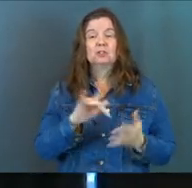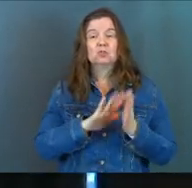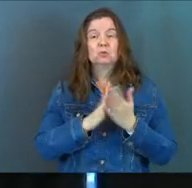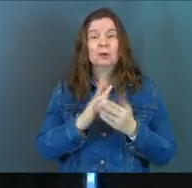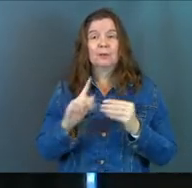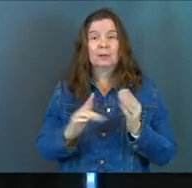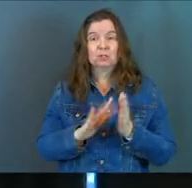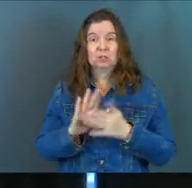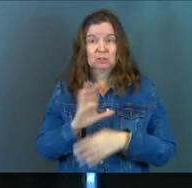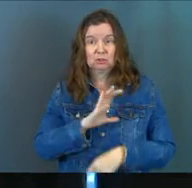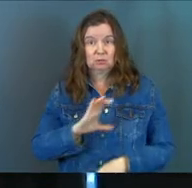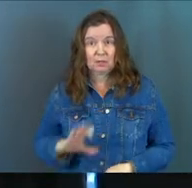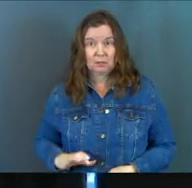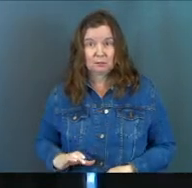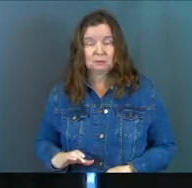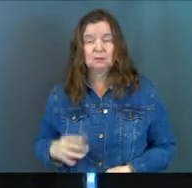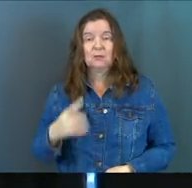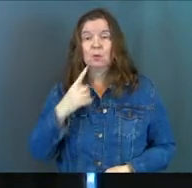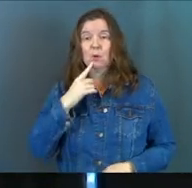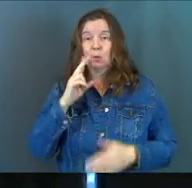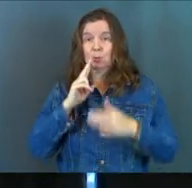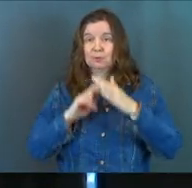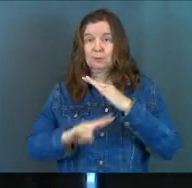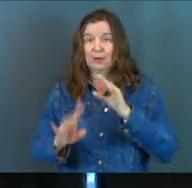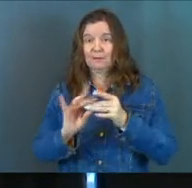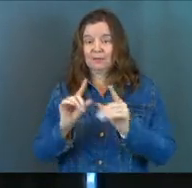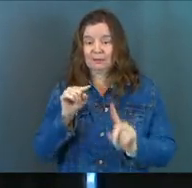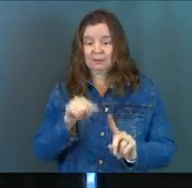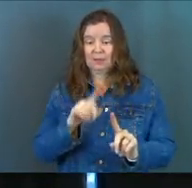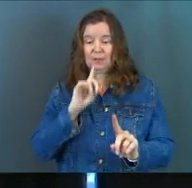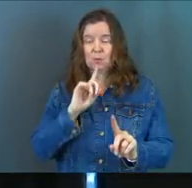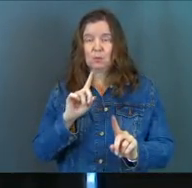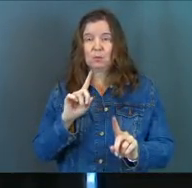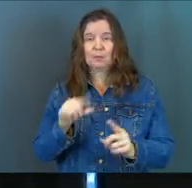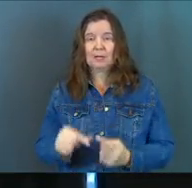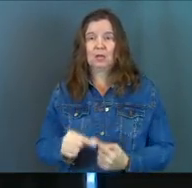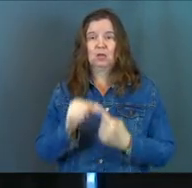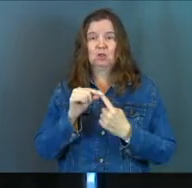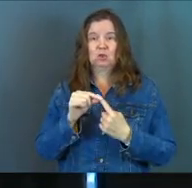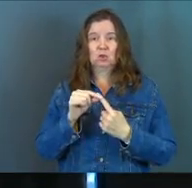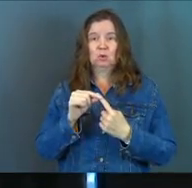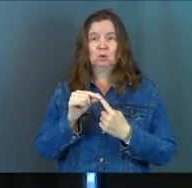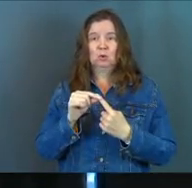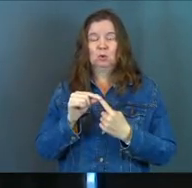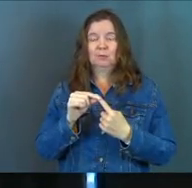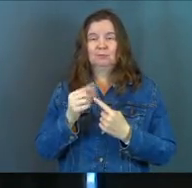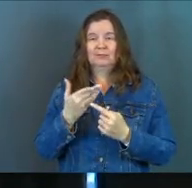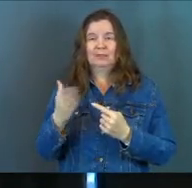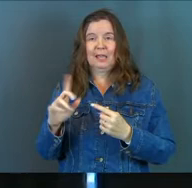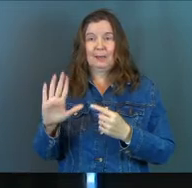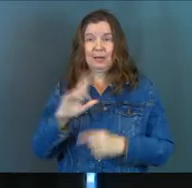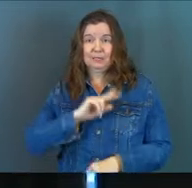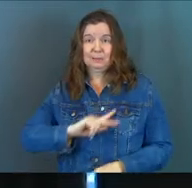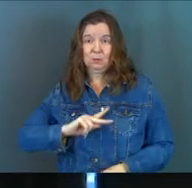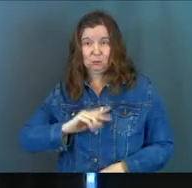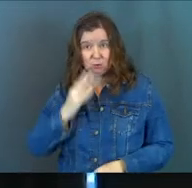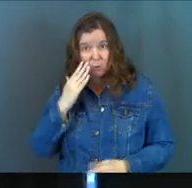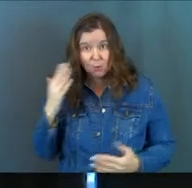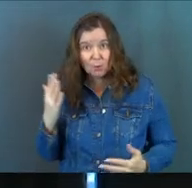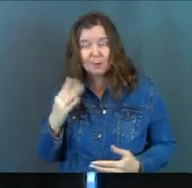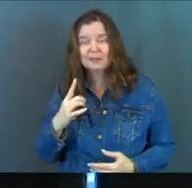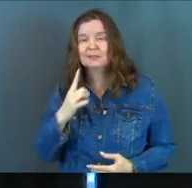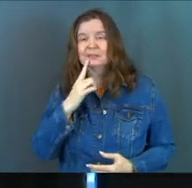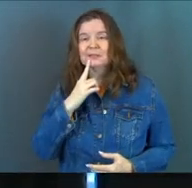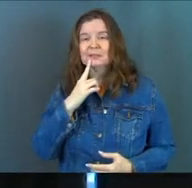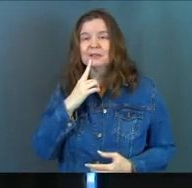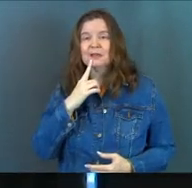scripture about Jesus Christ where it was prophesied about him that there would be a unique feature to his personality. Do you know what it is? It